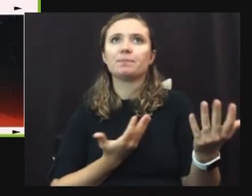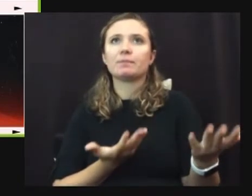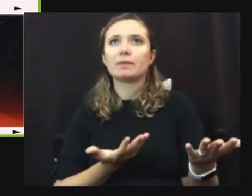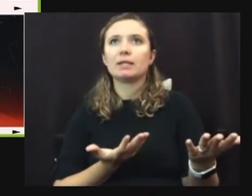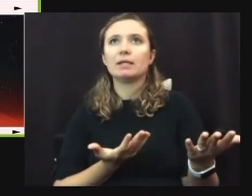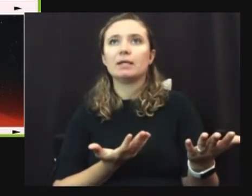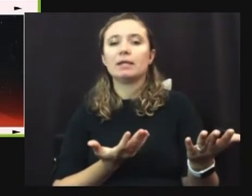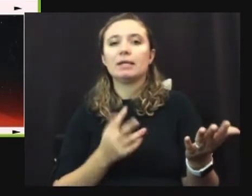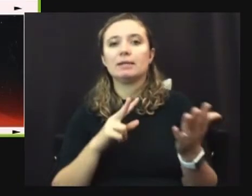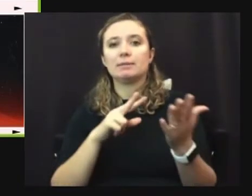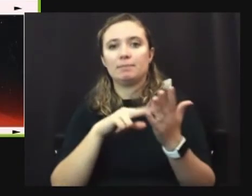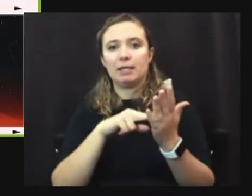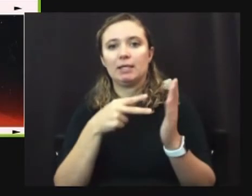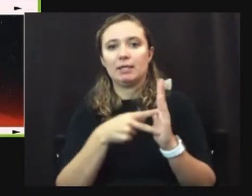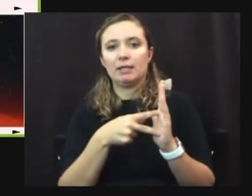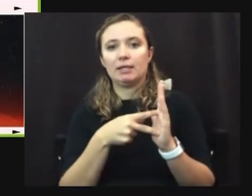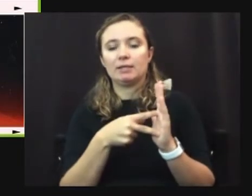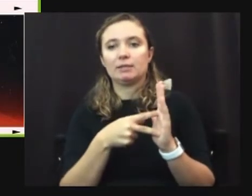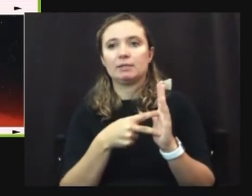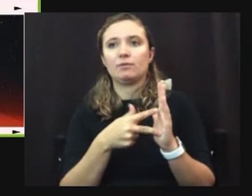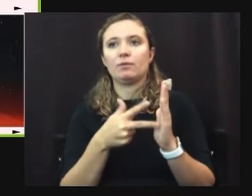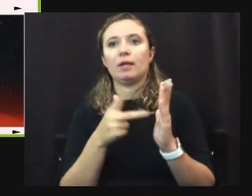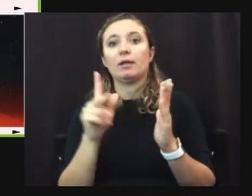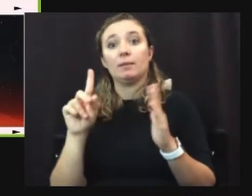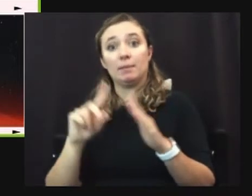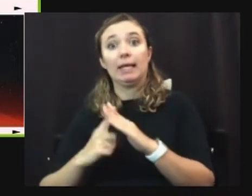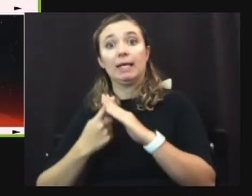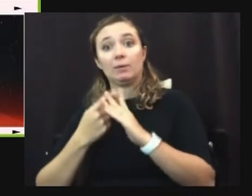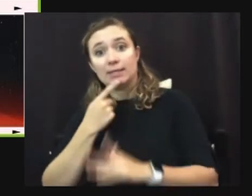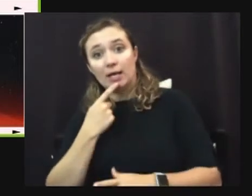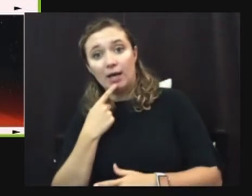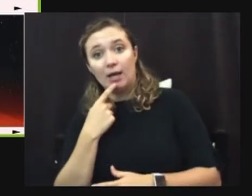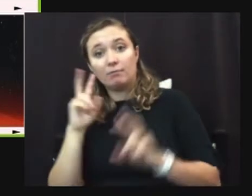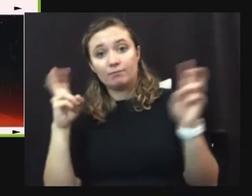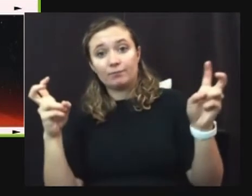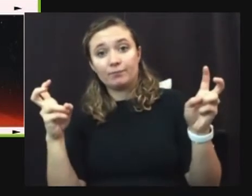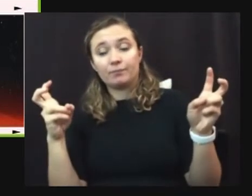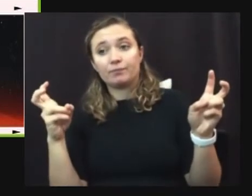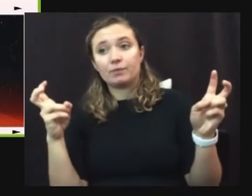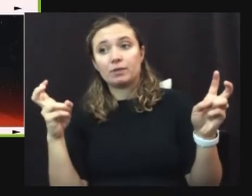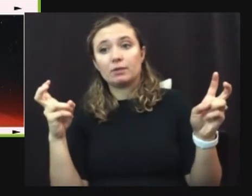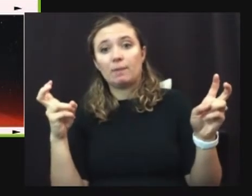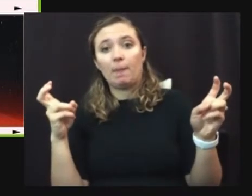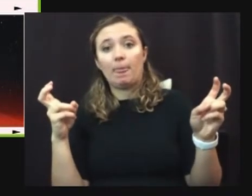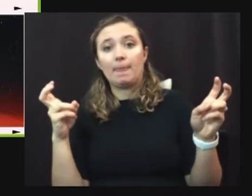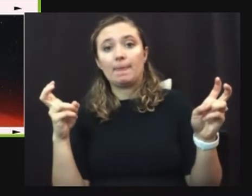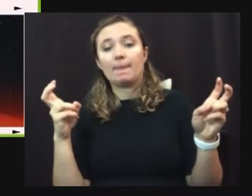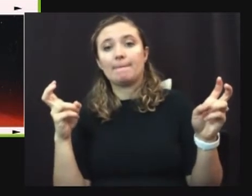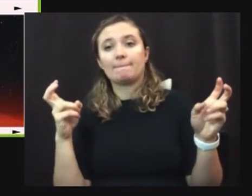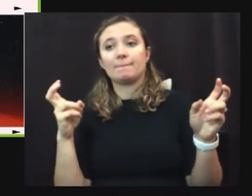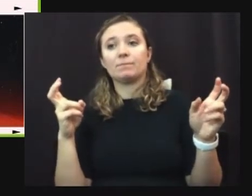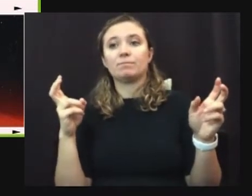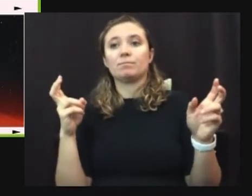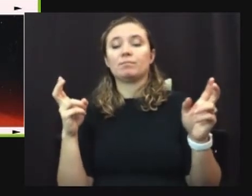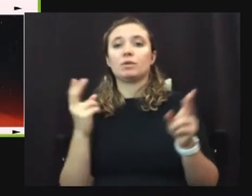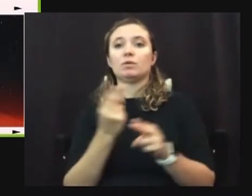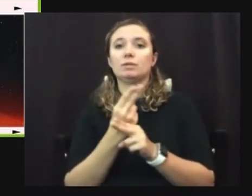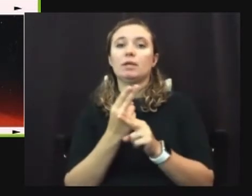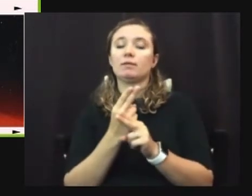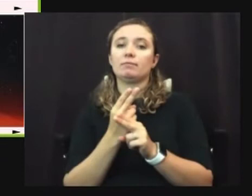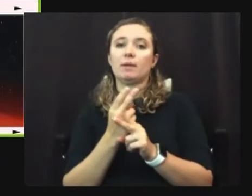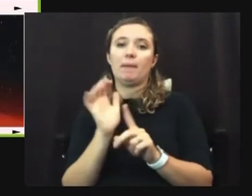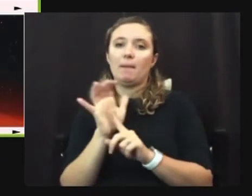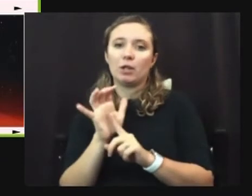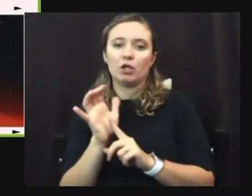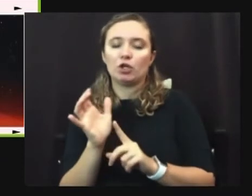as defined at the beginning when we use the extremely popular sources